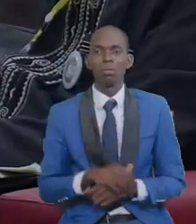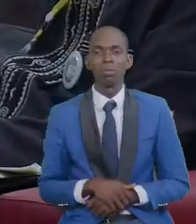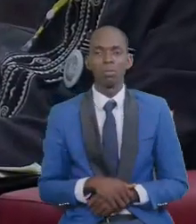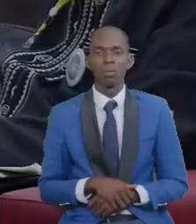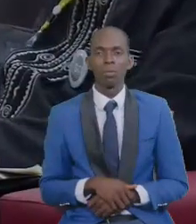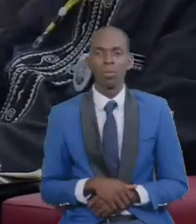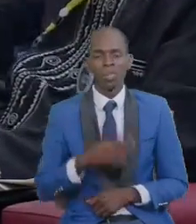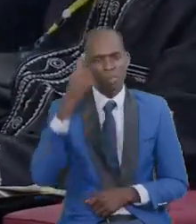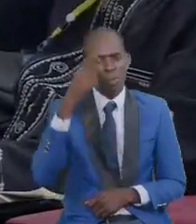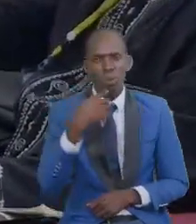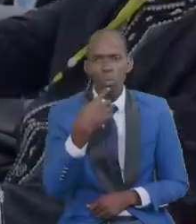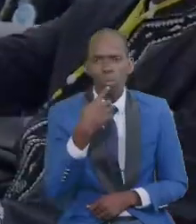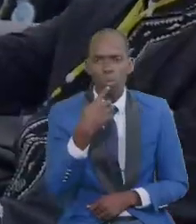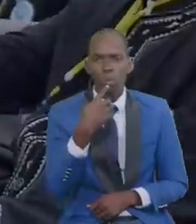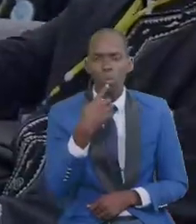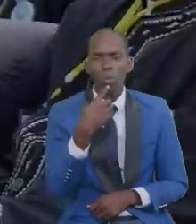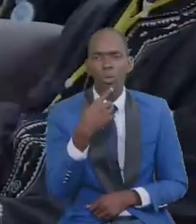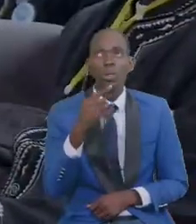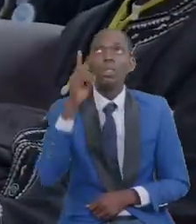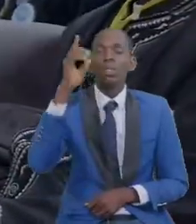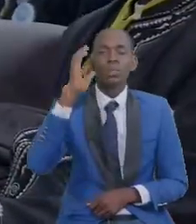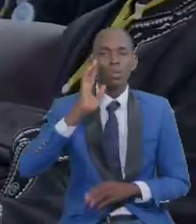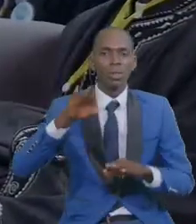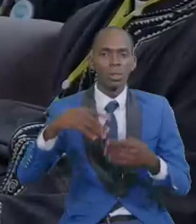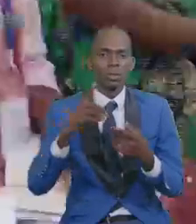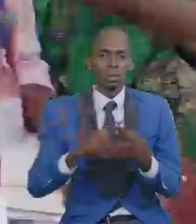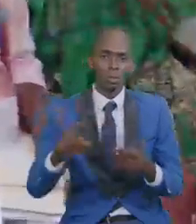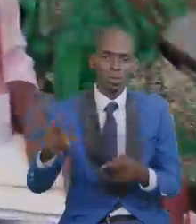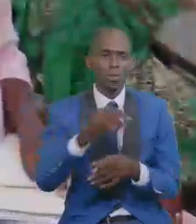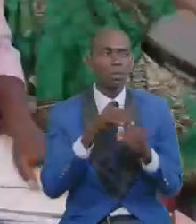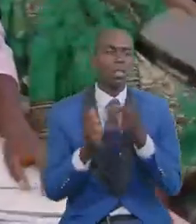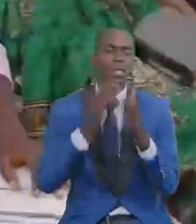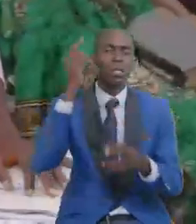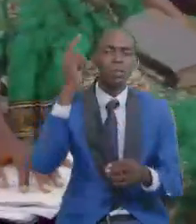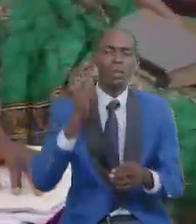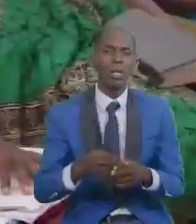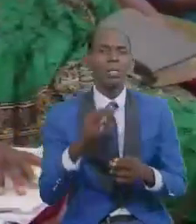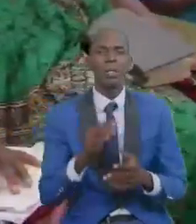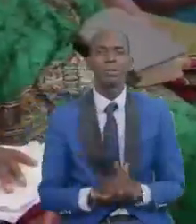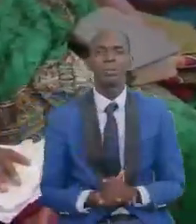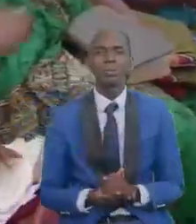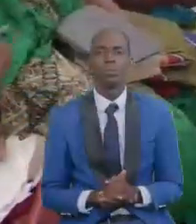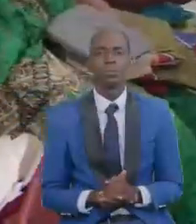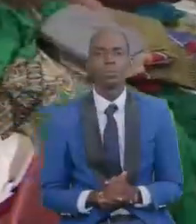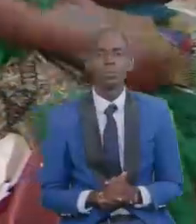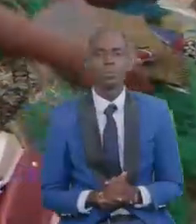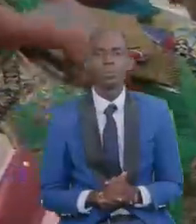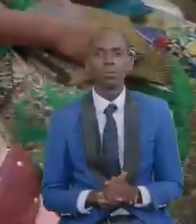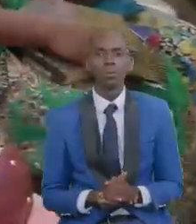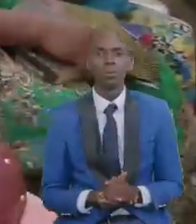Where are you? He will give unto you in Jesus' name.